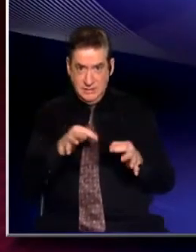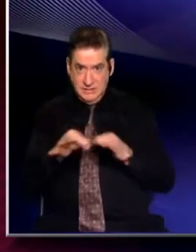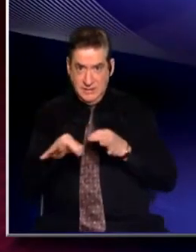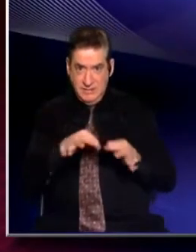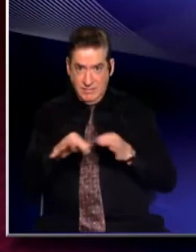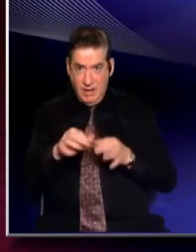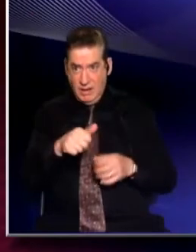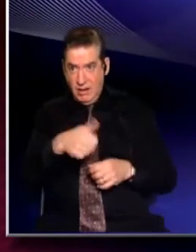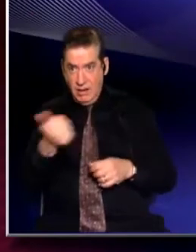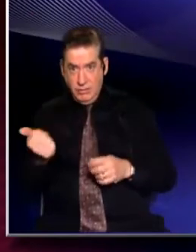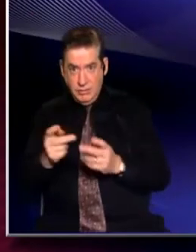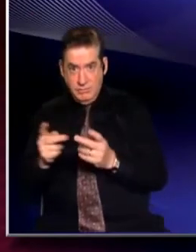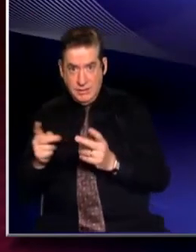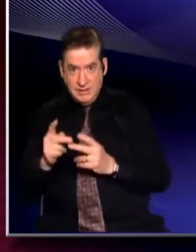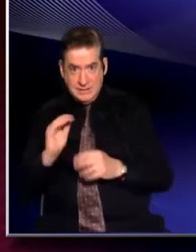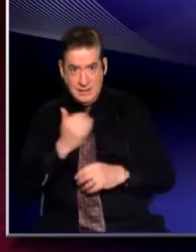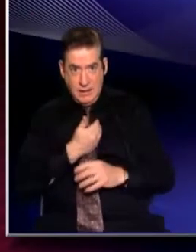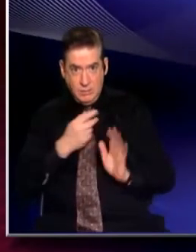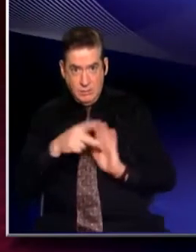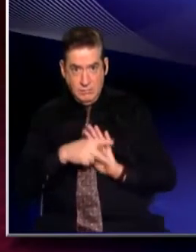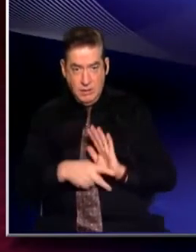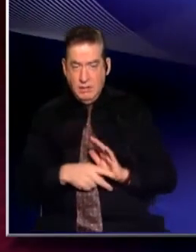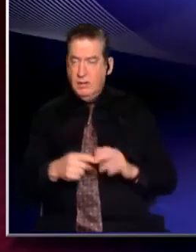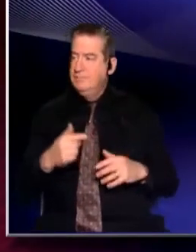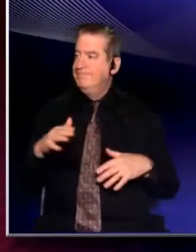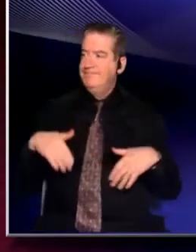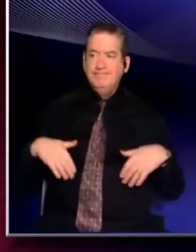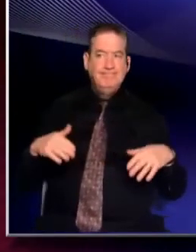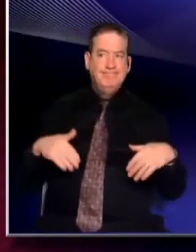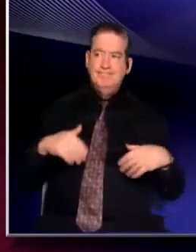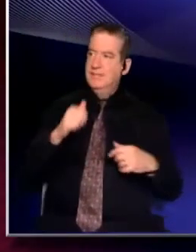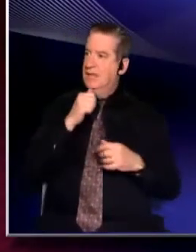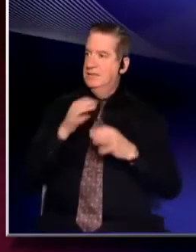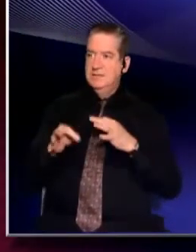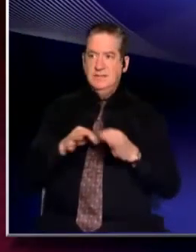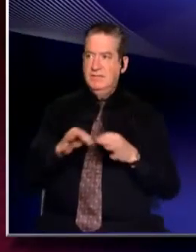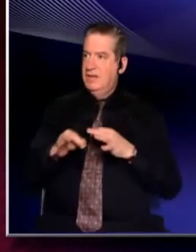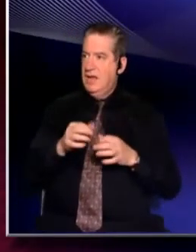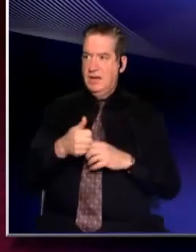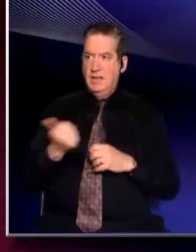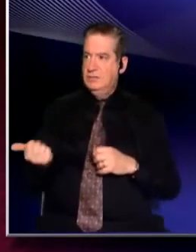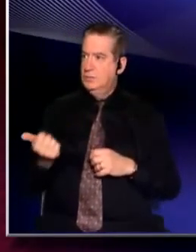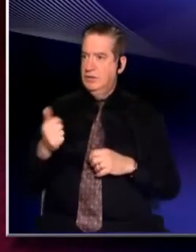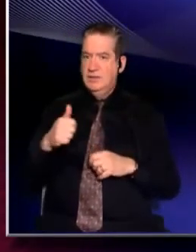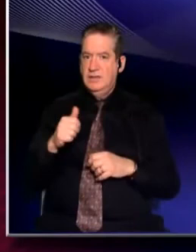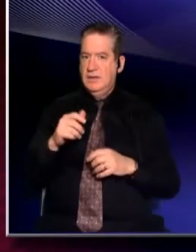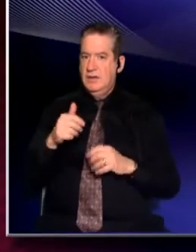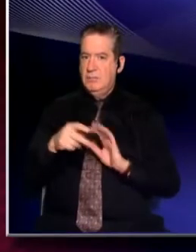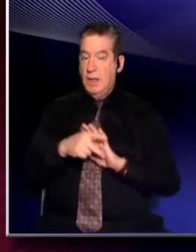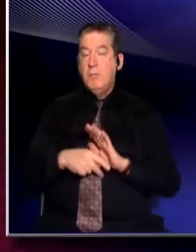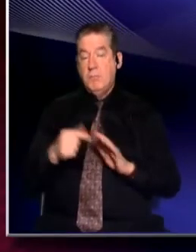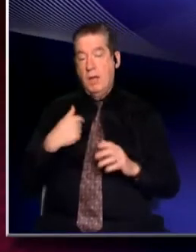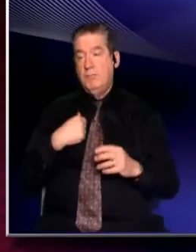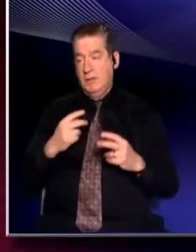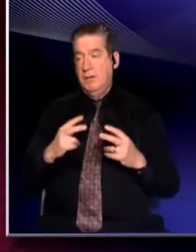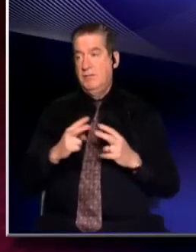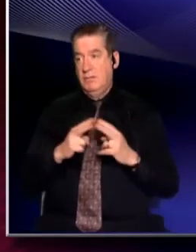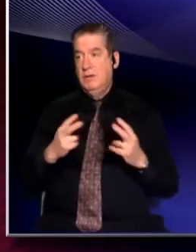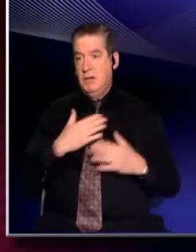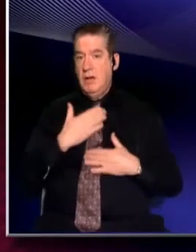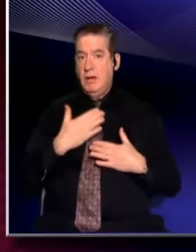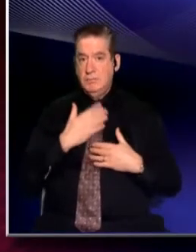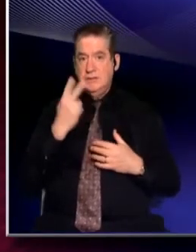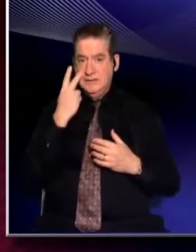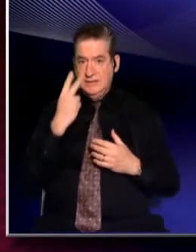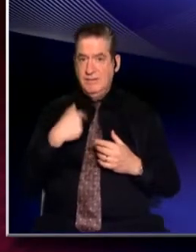elsewhere in our policies? It has not been defined elsewhere in the policy. However, I would be very happy to see